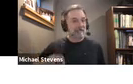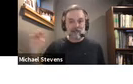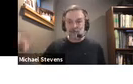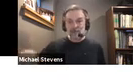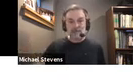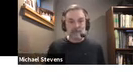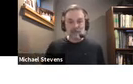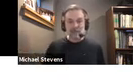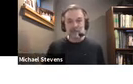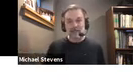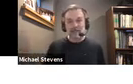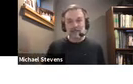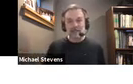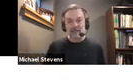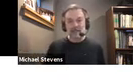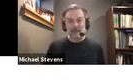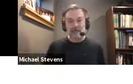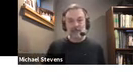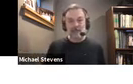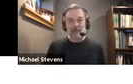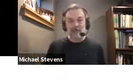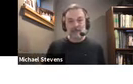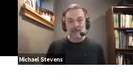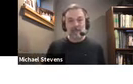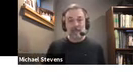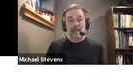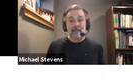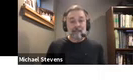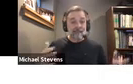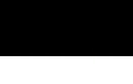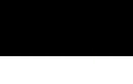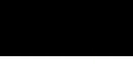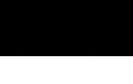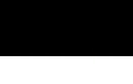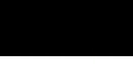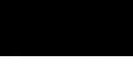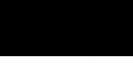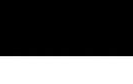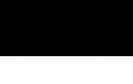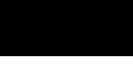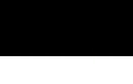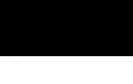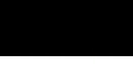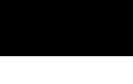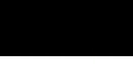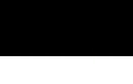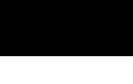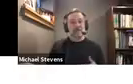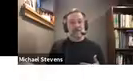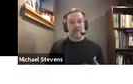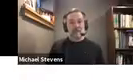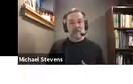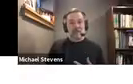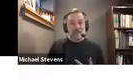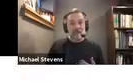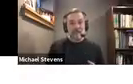waiting, please feel free to jump in and let us know that there's a question waiting for us in the chat. I will. with, excellent. With that introduction, I'm going